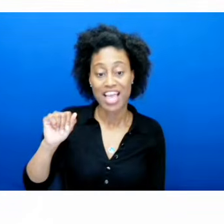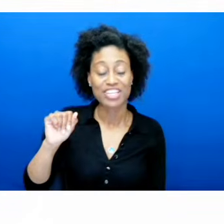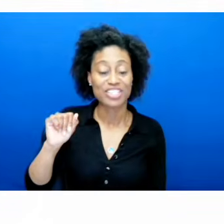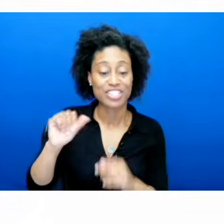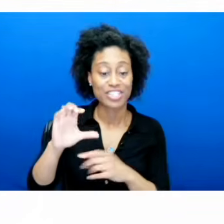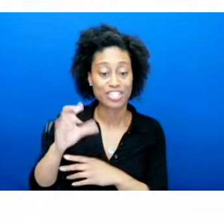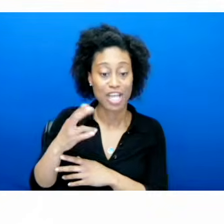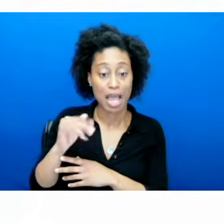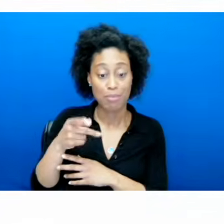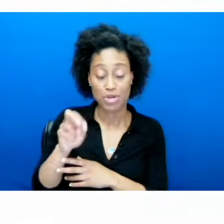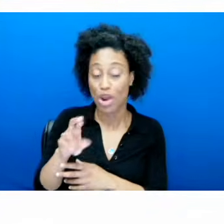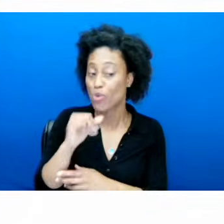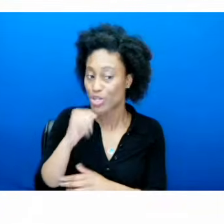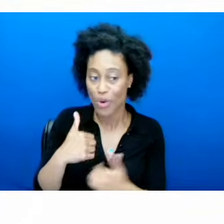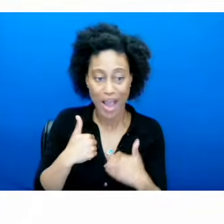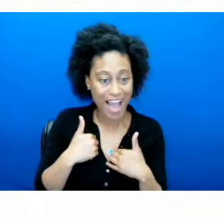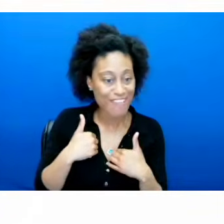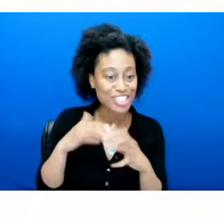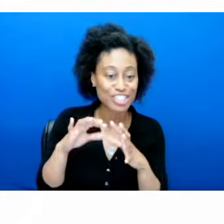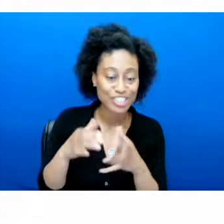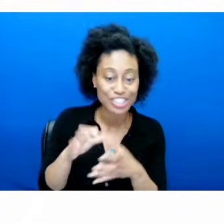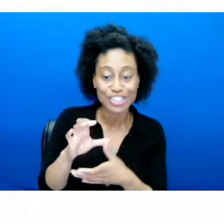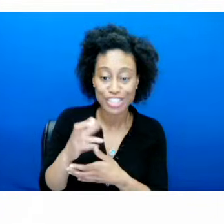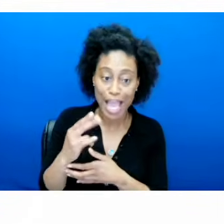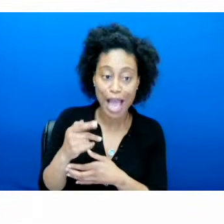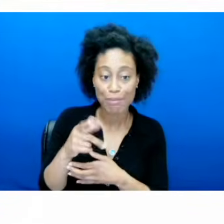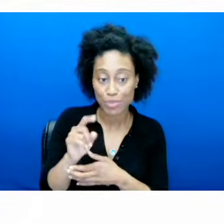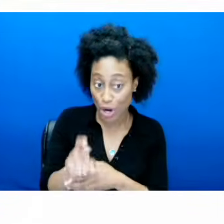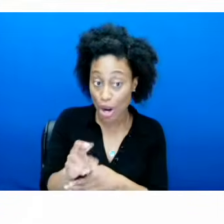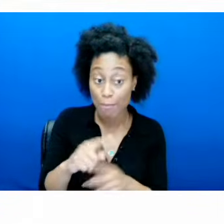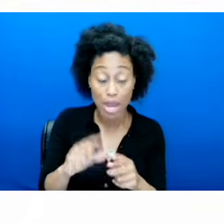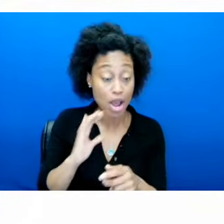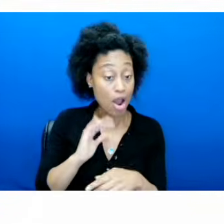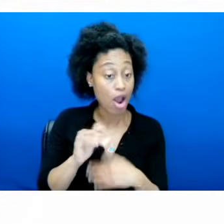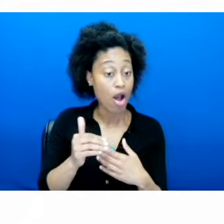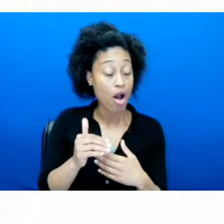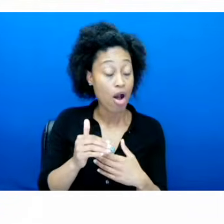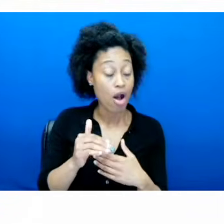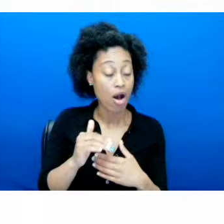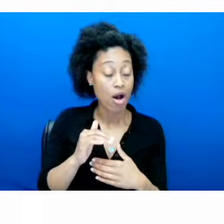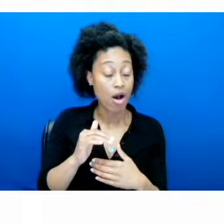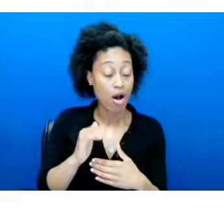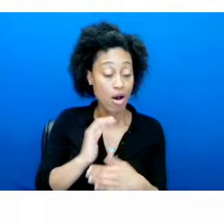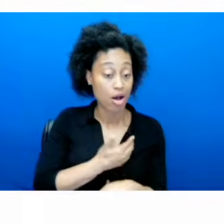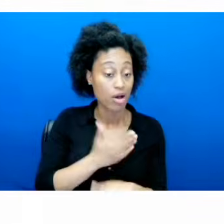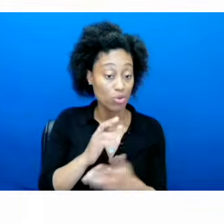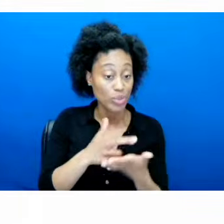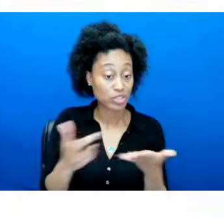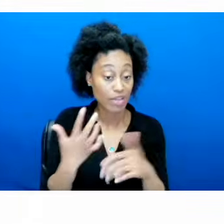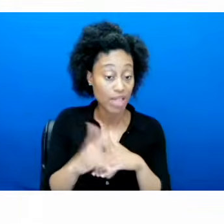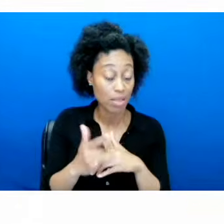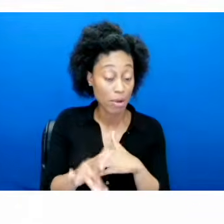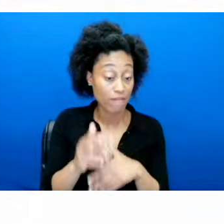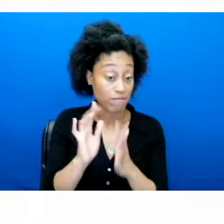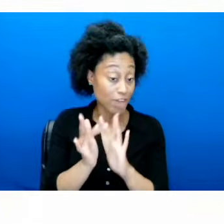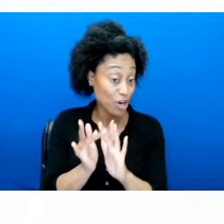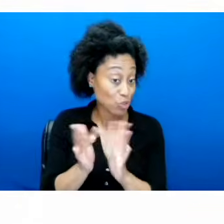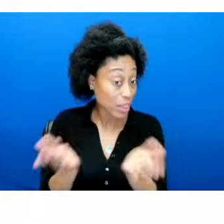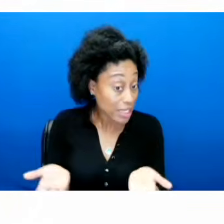but we are, all of our resources are available virtually. So whether that